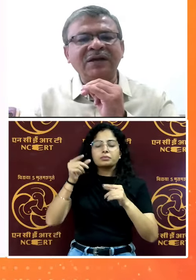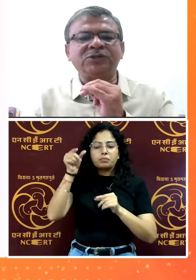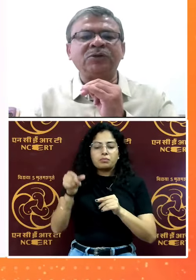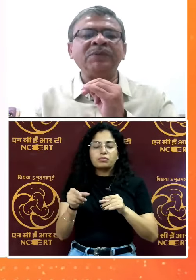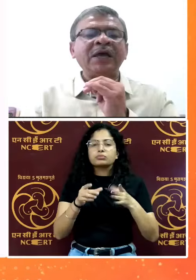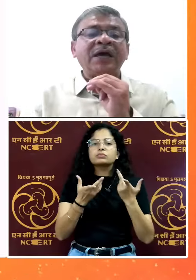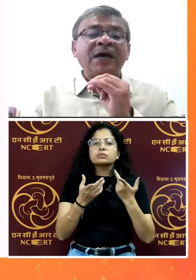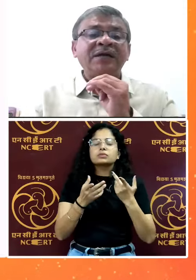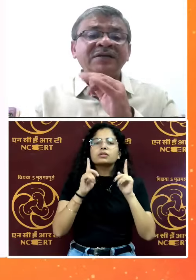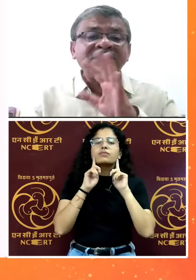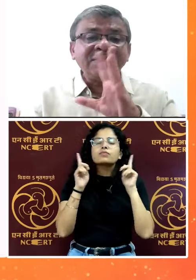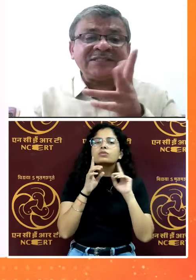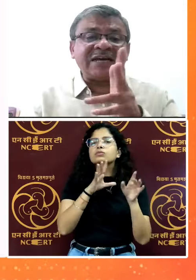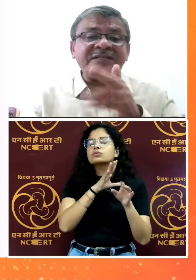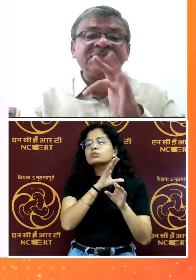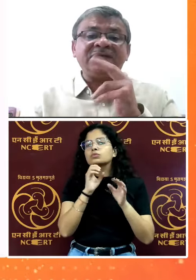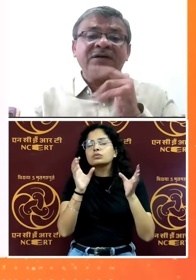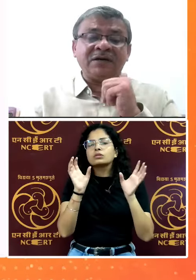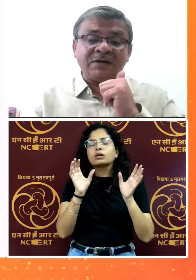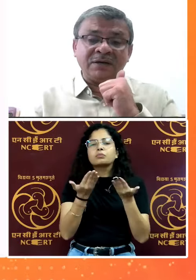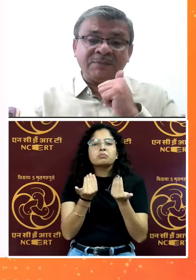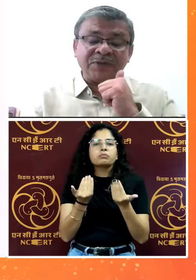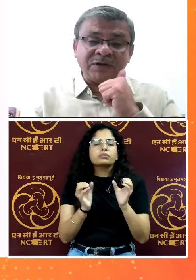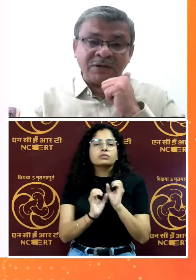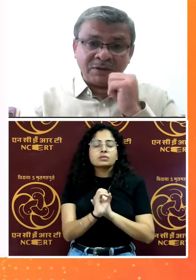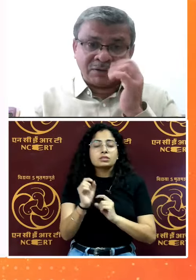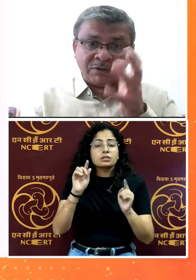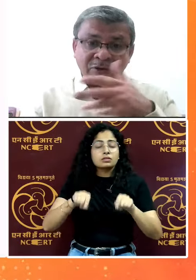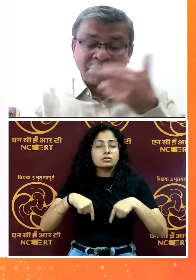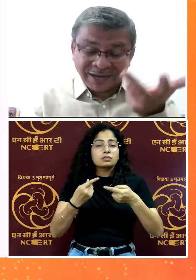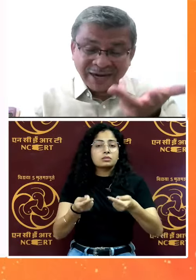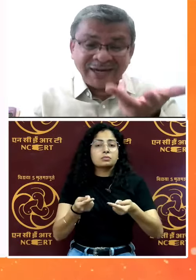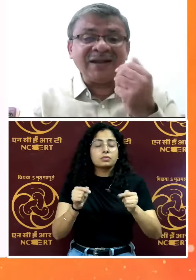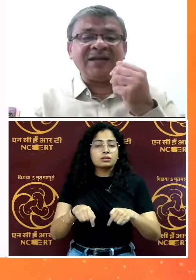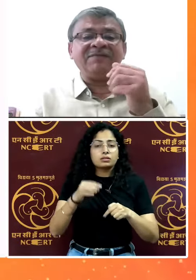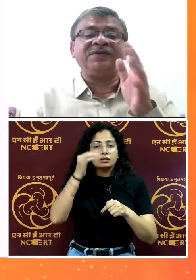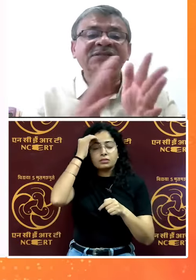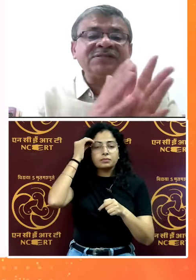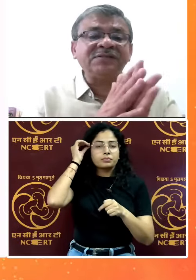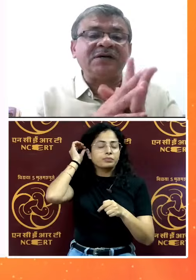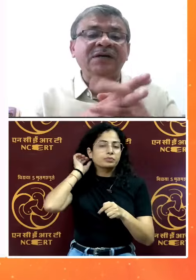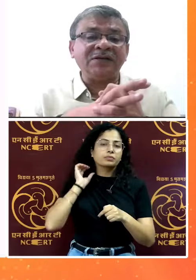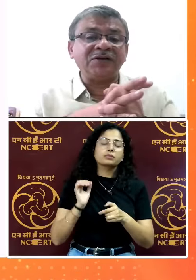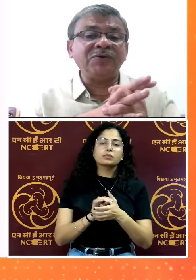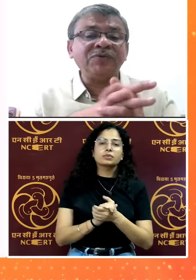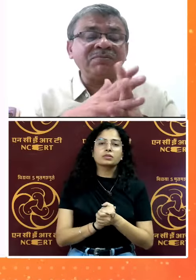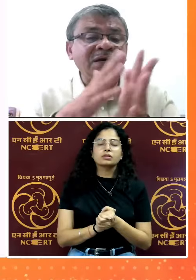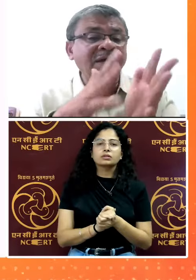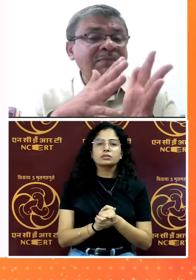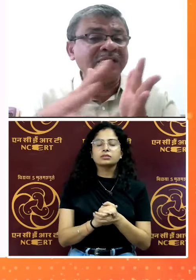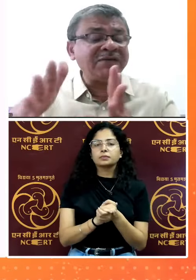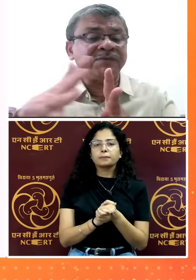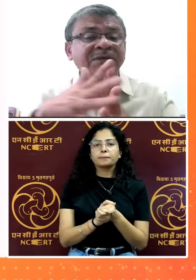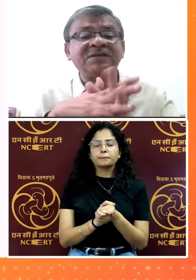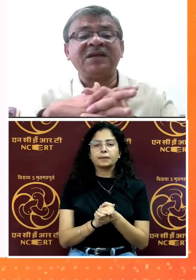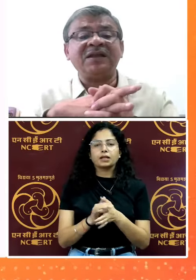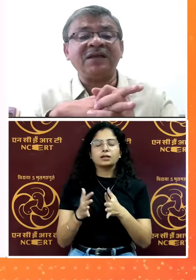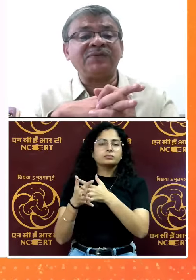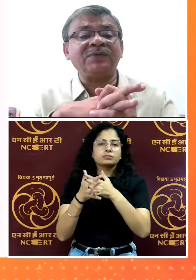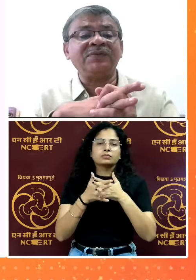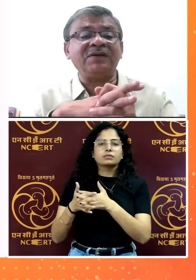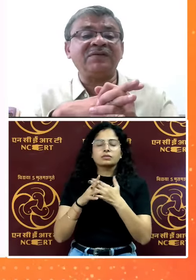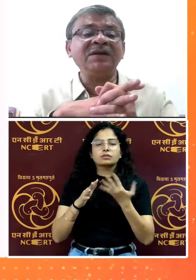in the classroom. And there is a standard or a guideline which is introduced by American Speech